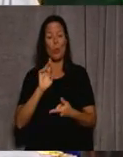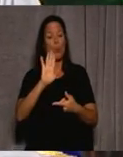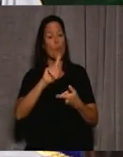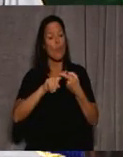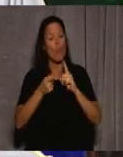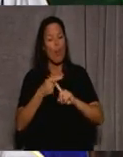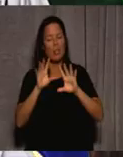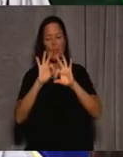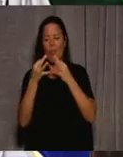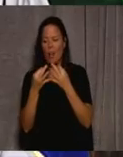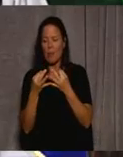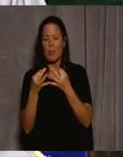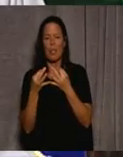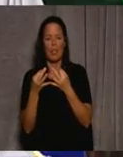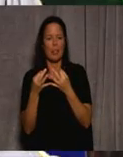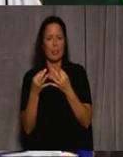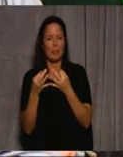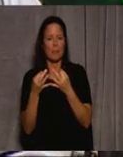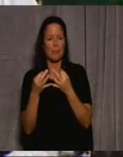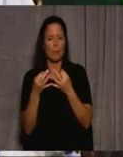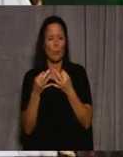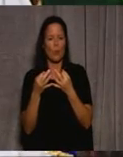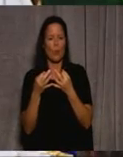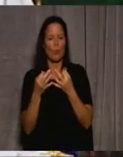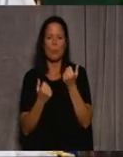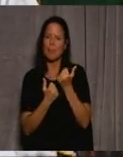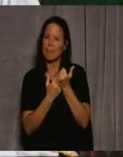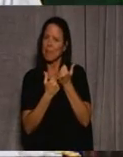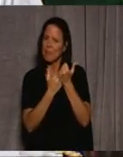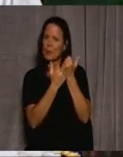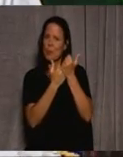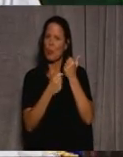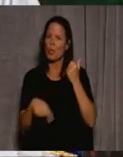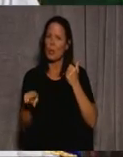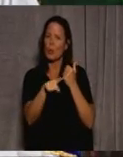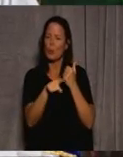and families and loved ones who've been your greatest cheerleaders.